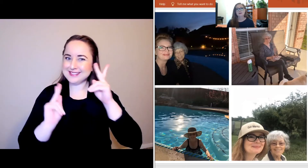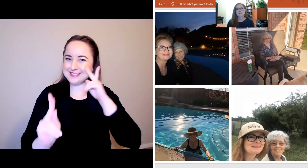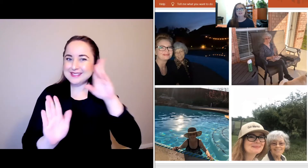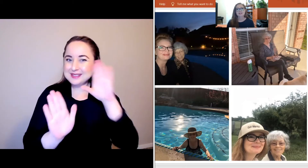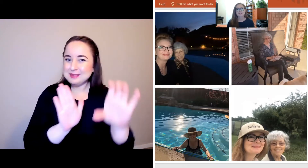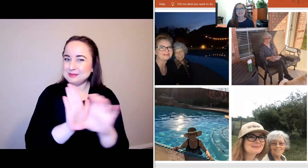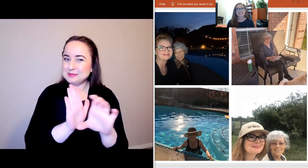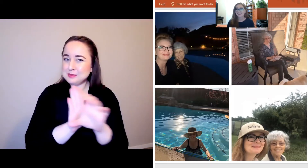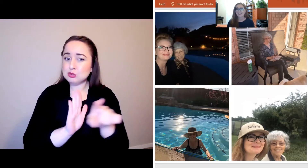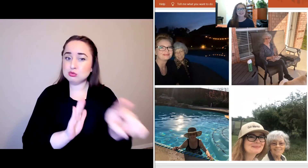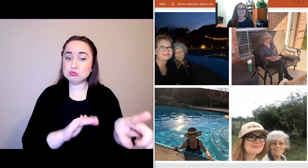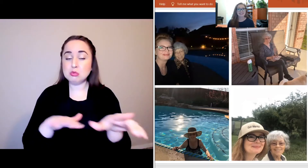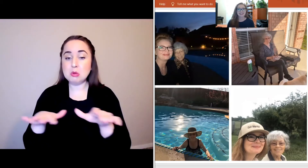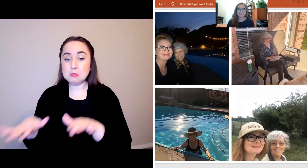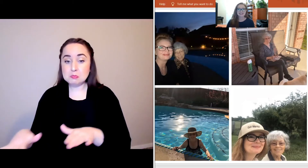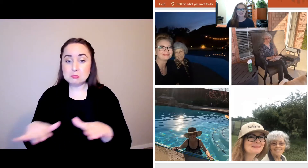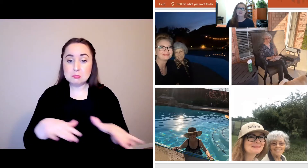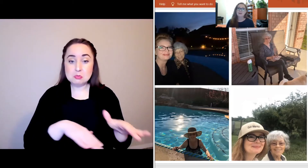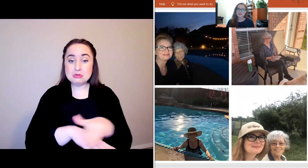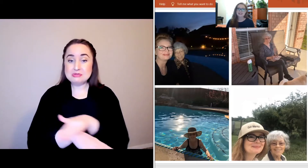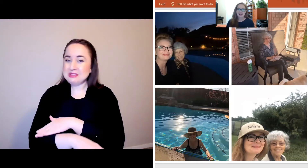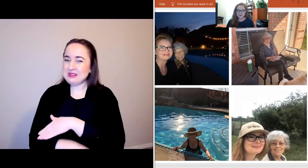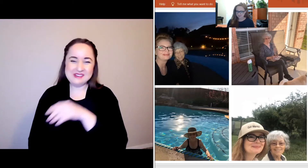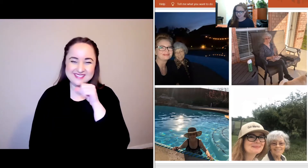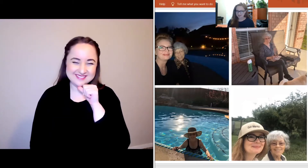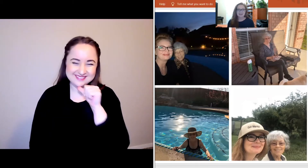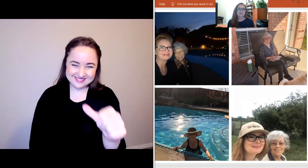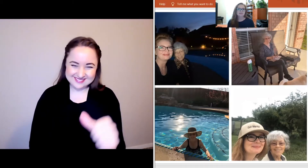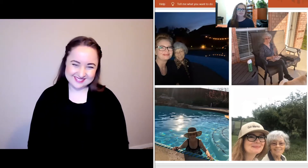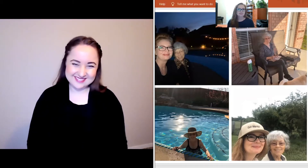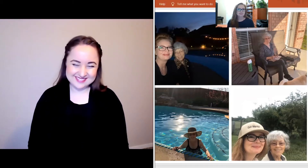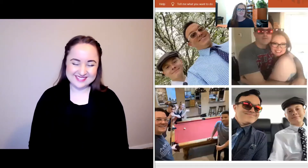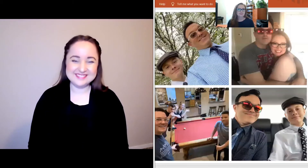the photos, she does not let it slow her down.